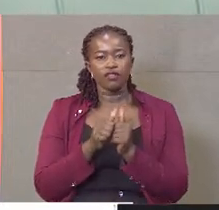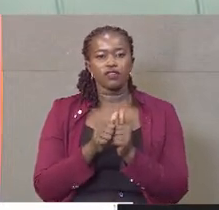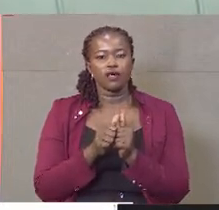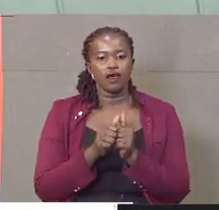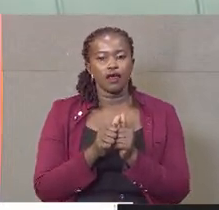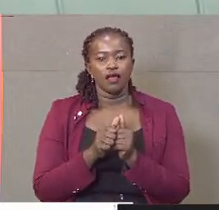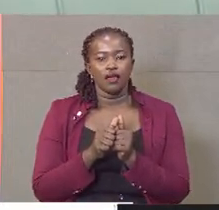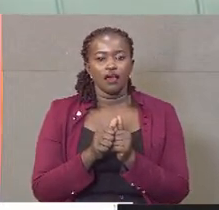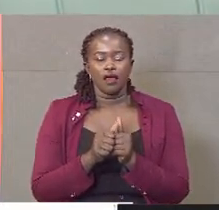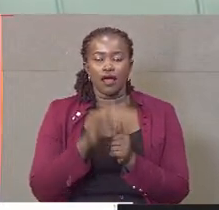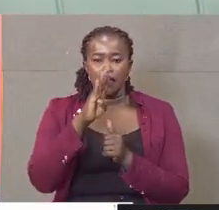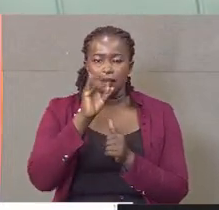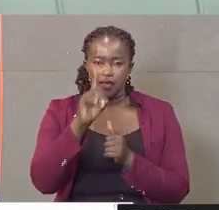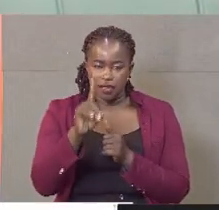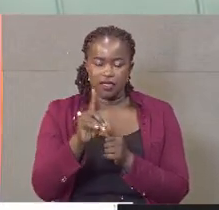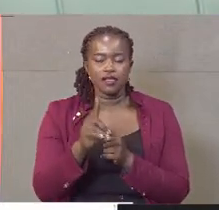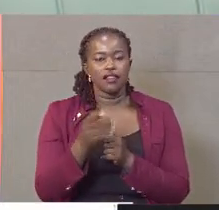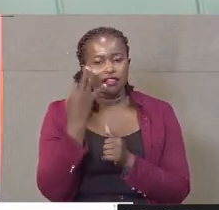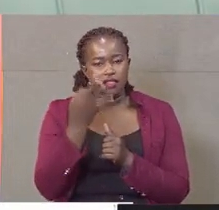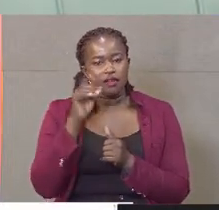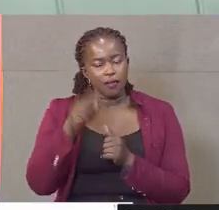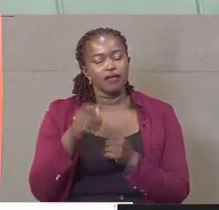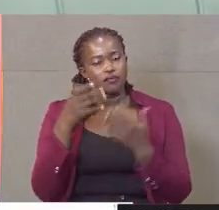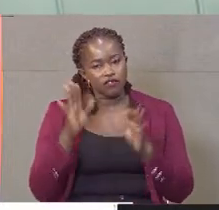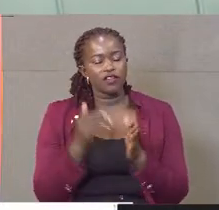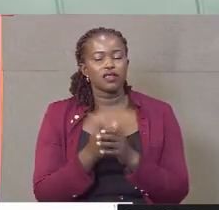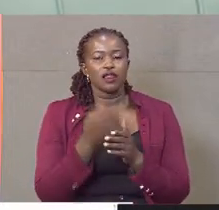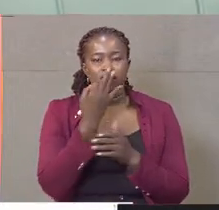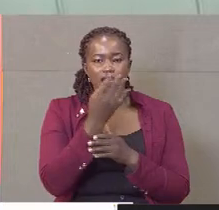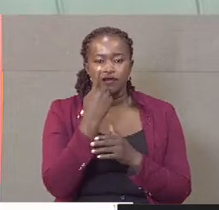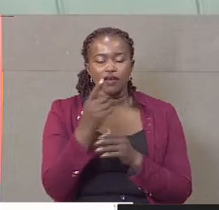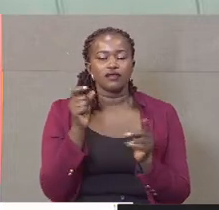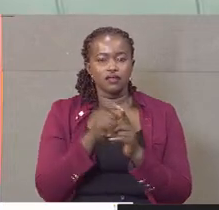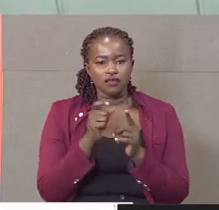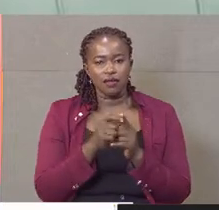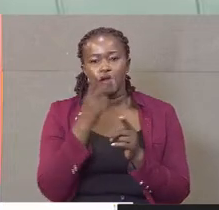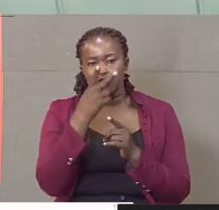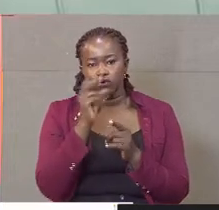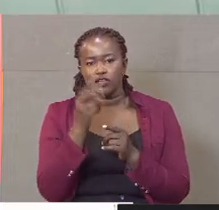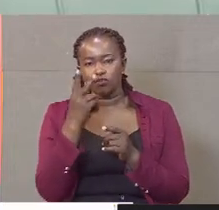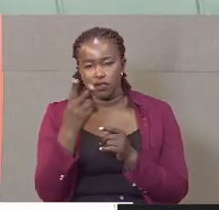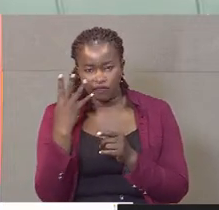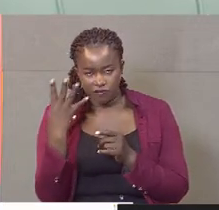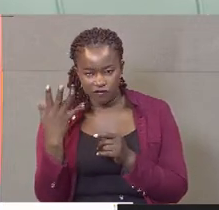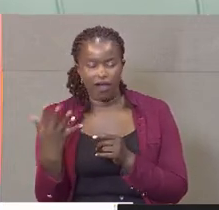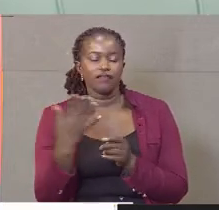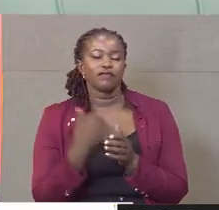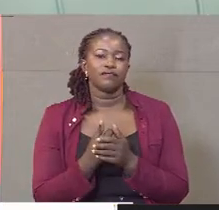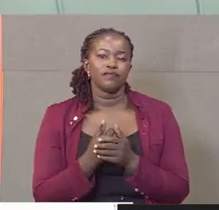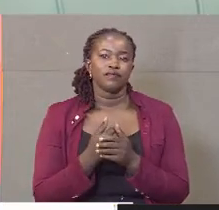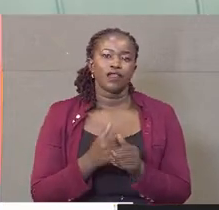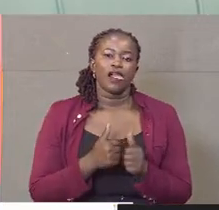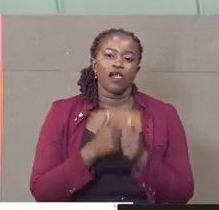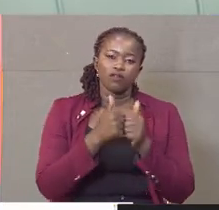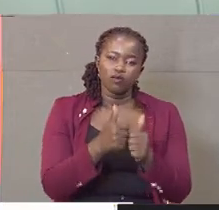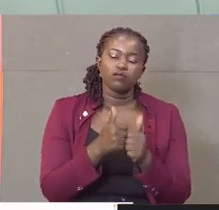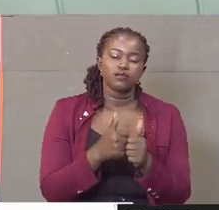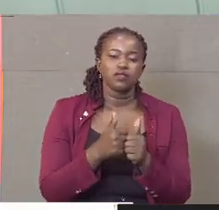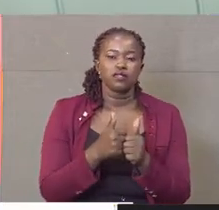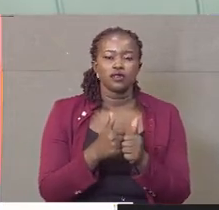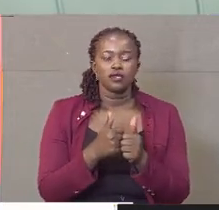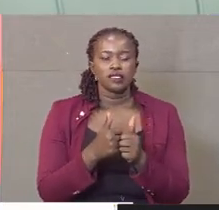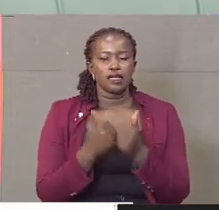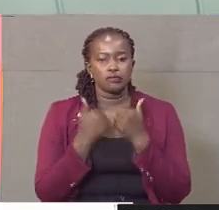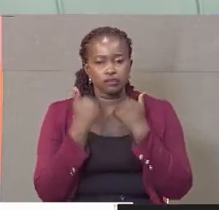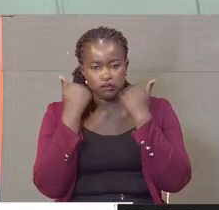be already done by 31st December 2025. According to the frustration you're